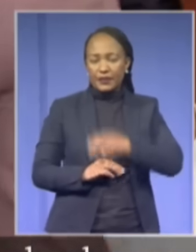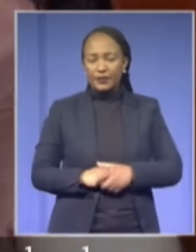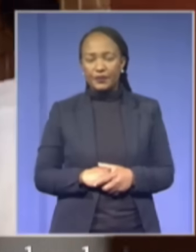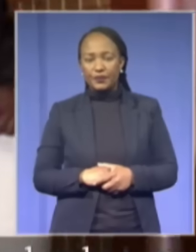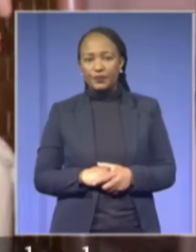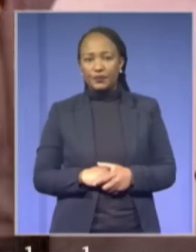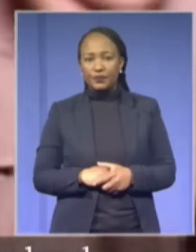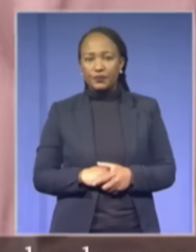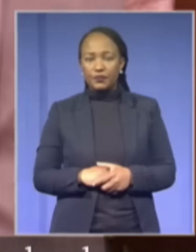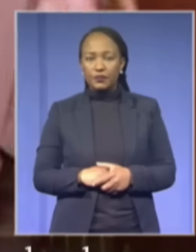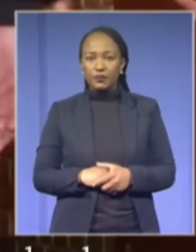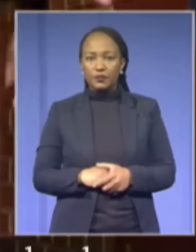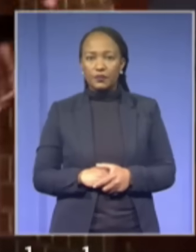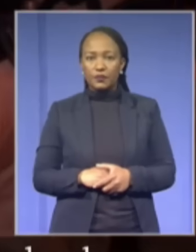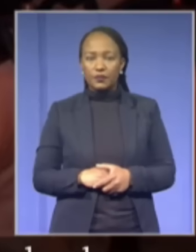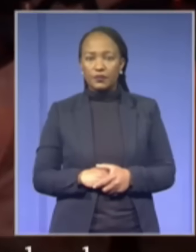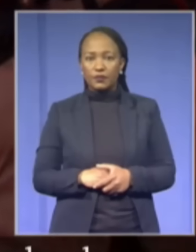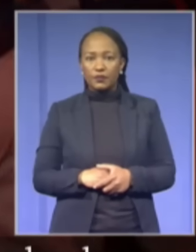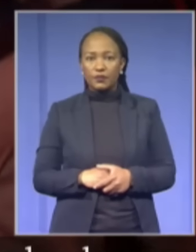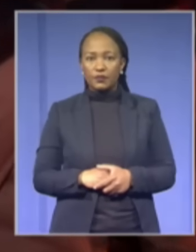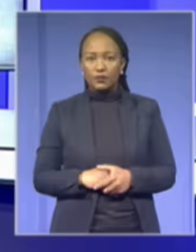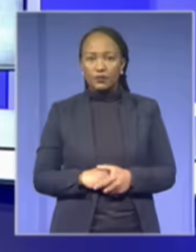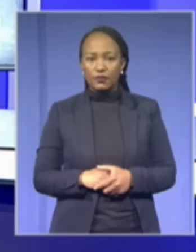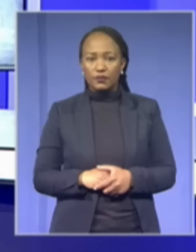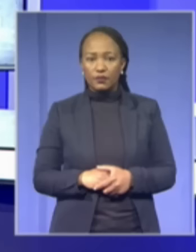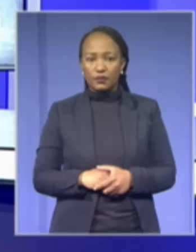wa ditaba tša SABC Thohoyandou.